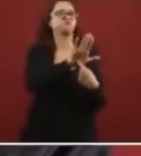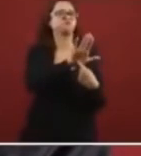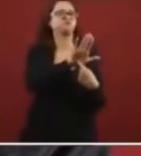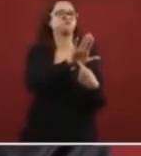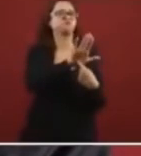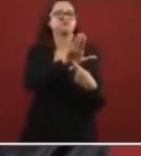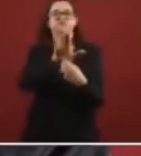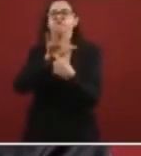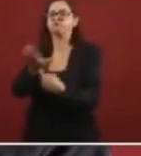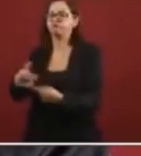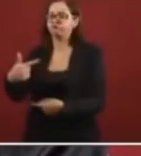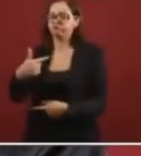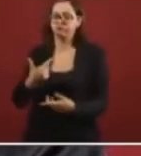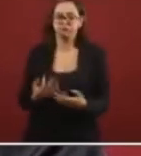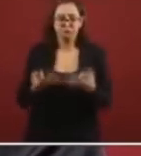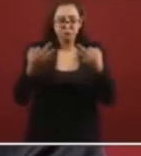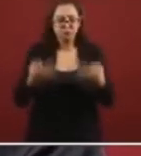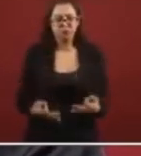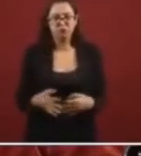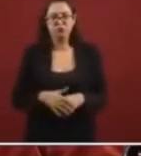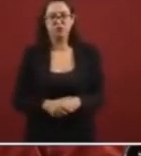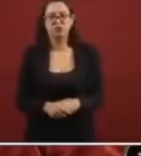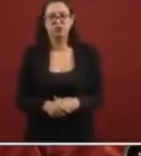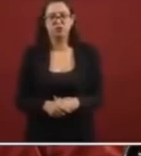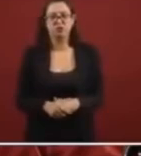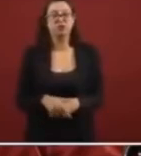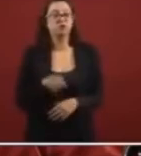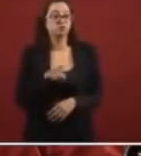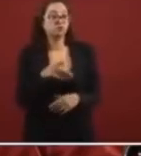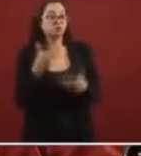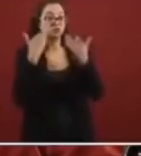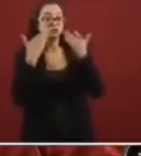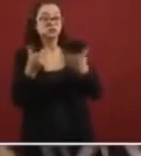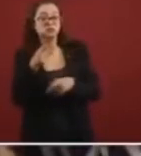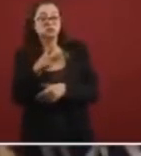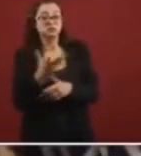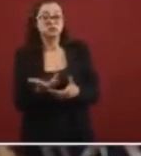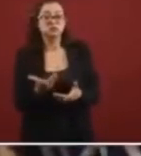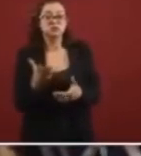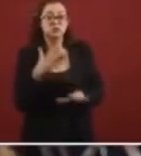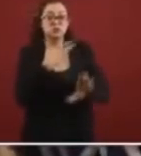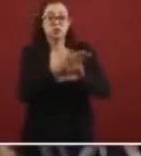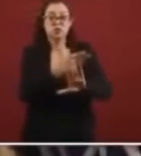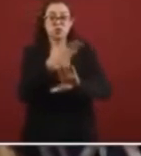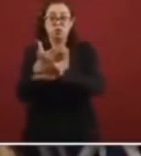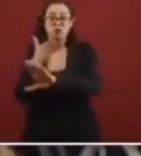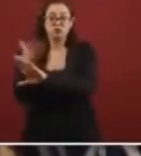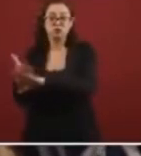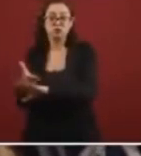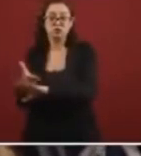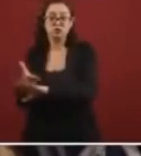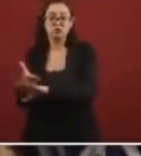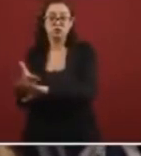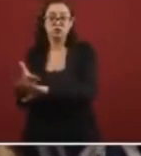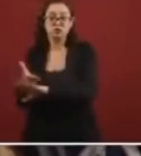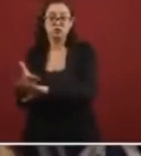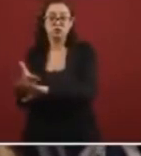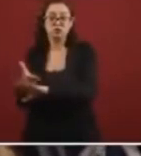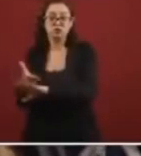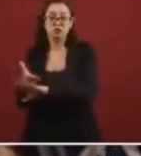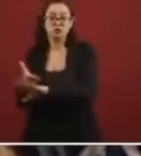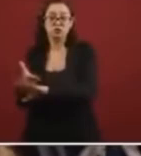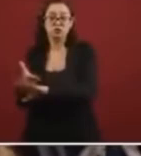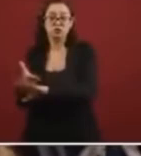legitimize themselves. Bueno, usted sabrá que muchos de sus críticos han dicho que su administración ha ido contra varios funcionarios, pero no contra Peña Nieto. So